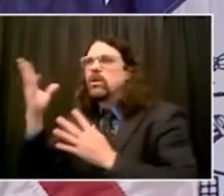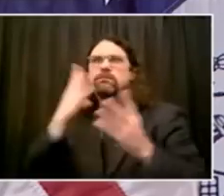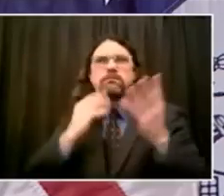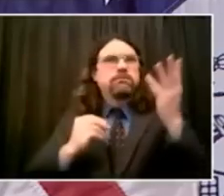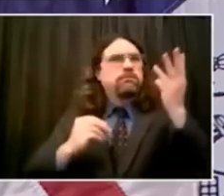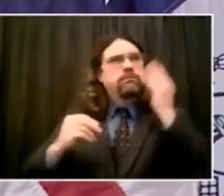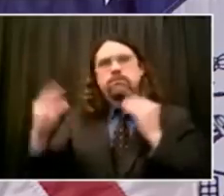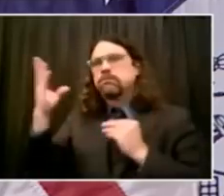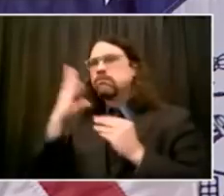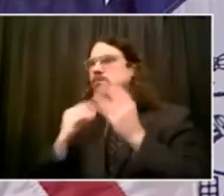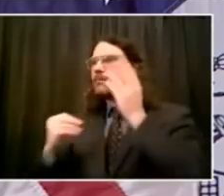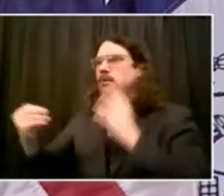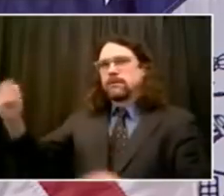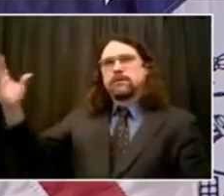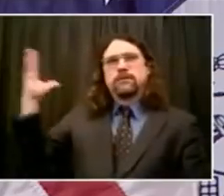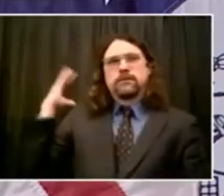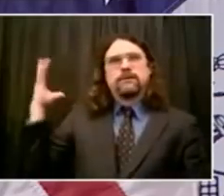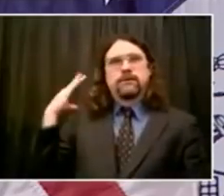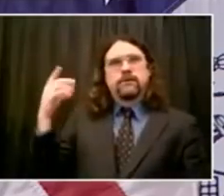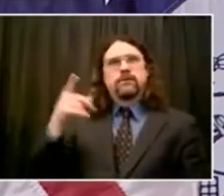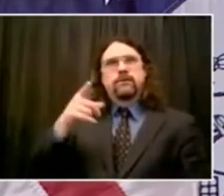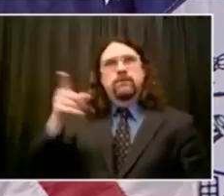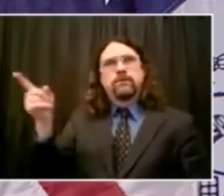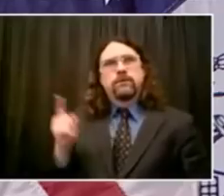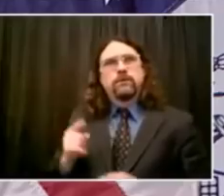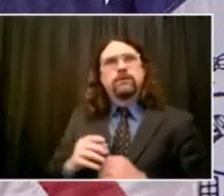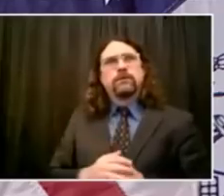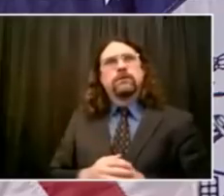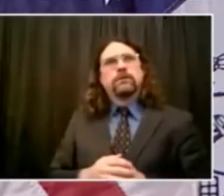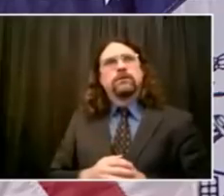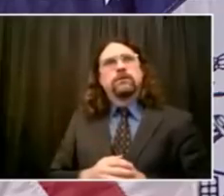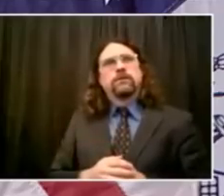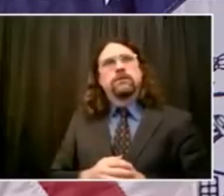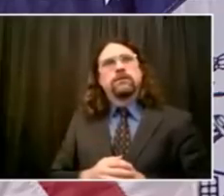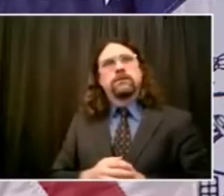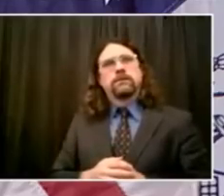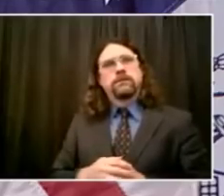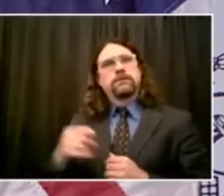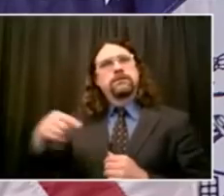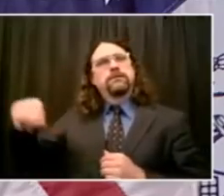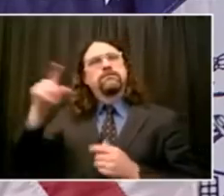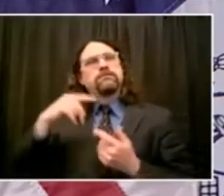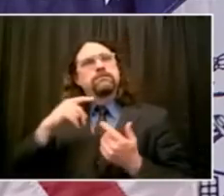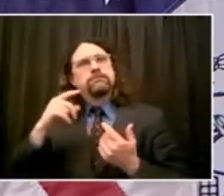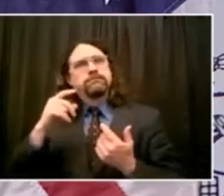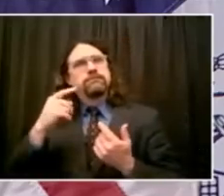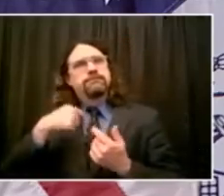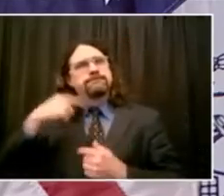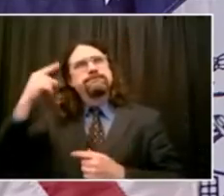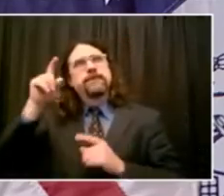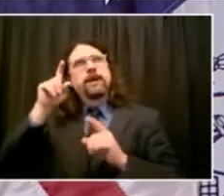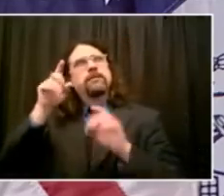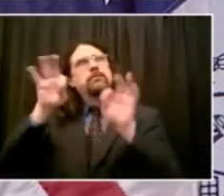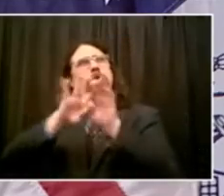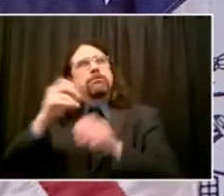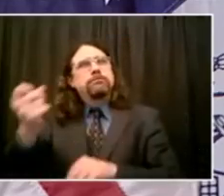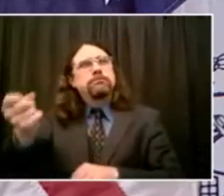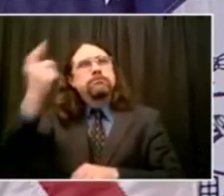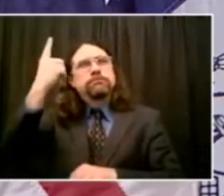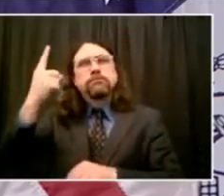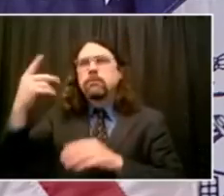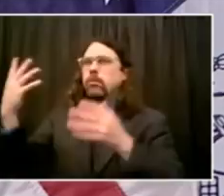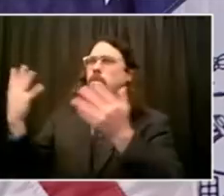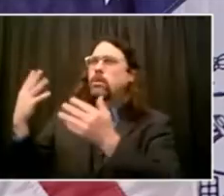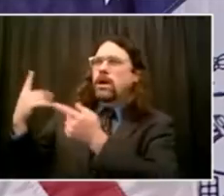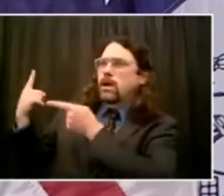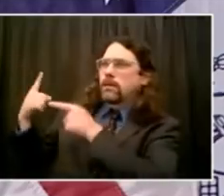of a grounding, a kind of a ballast, an ability to remember that no matter how tough this